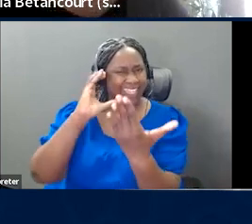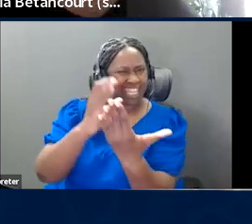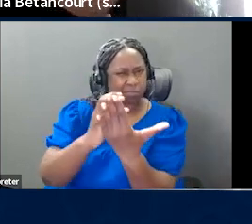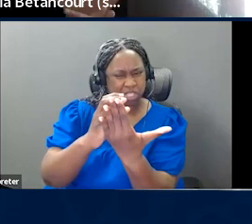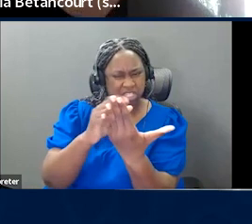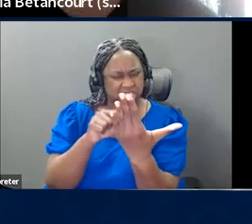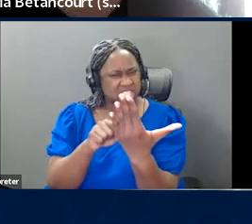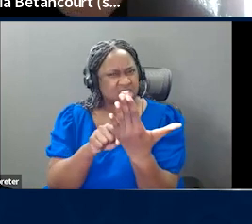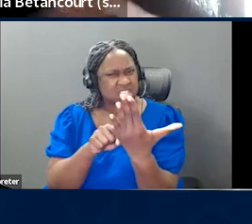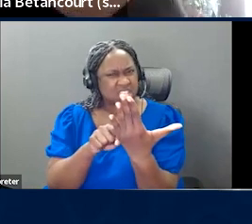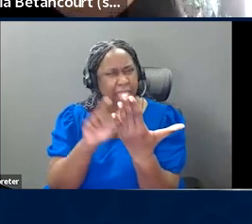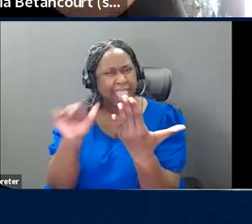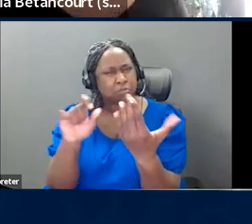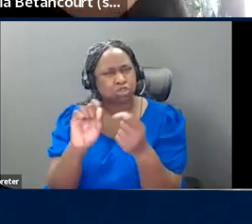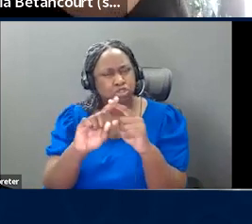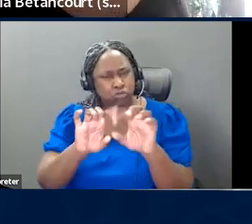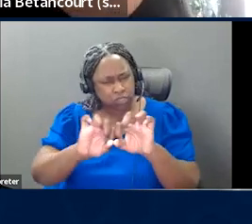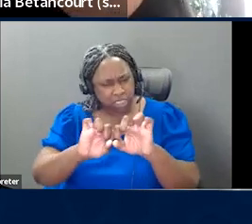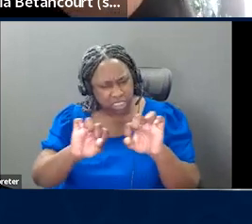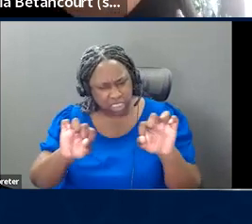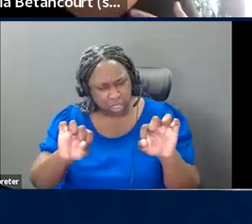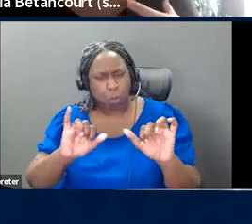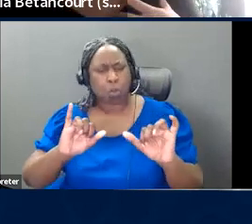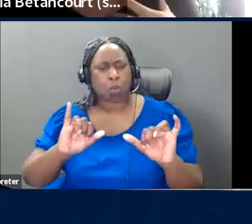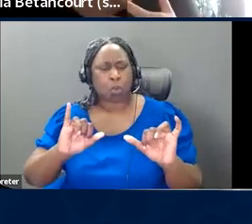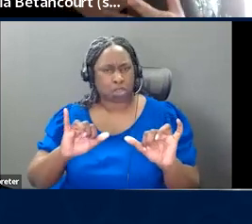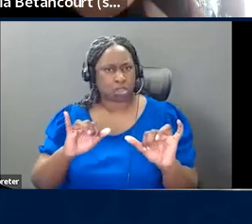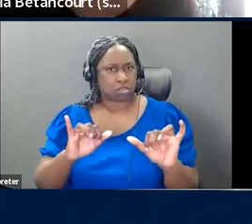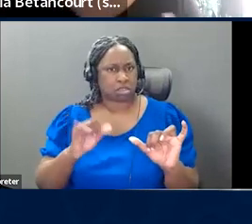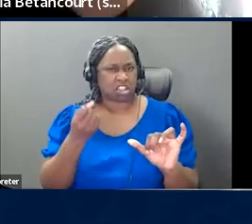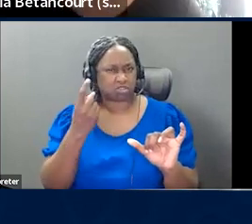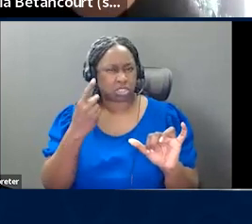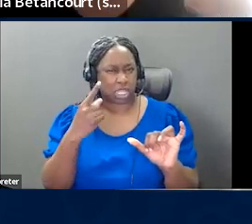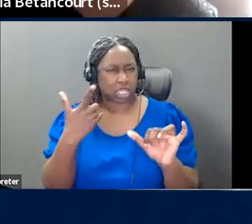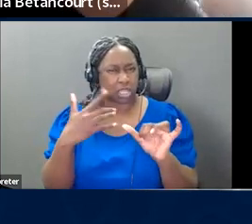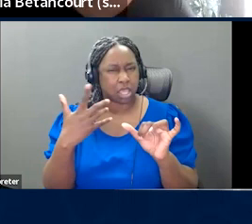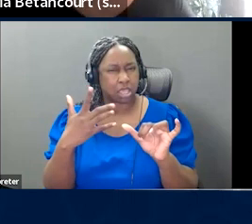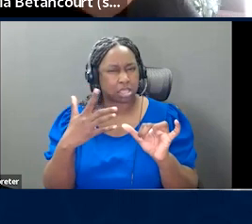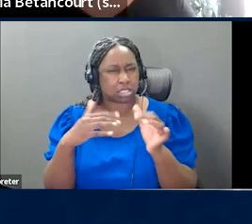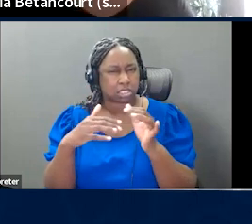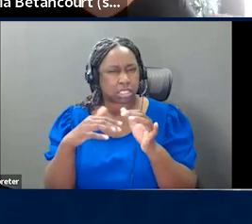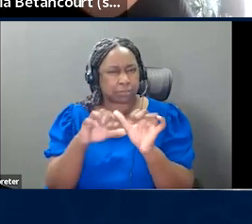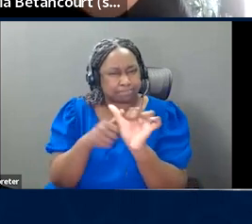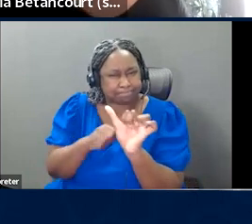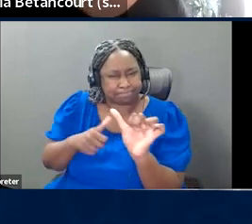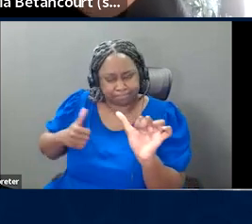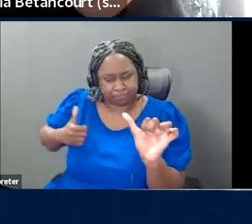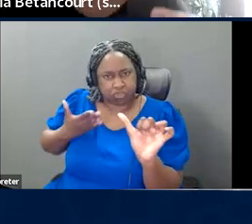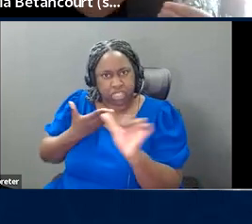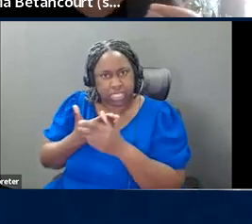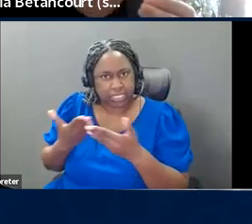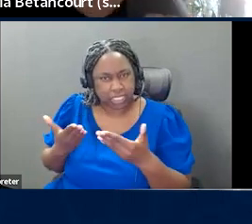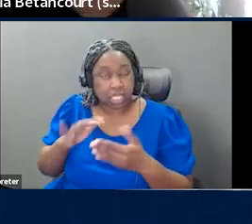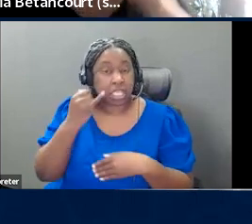if there's one broad takeaway from today, it would be awesome if you just saw images a little bit differently.